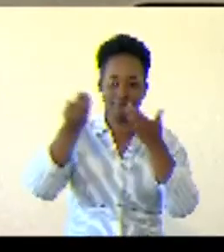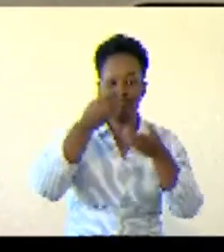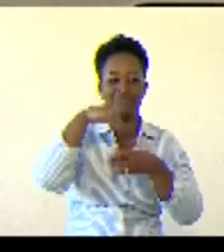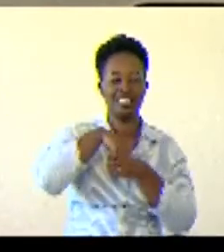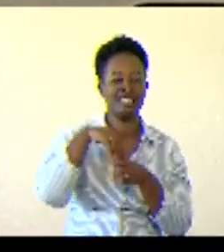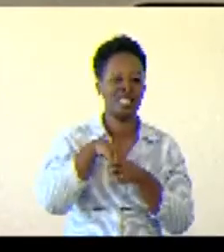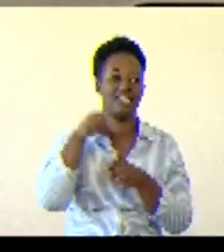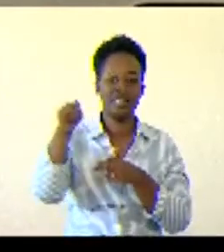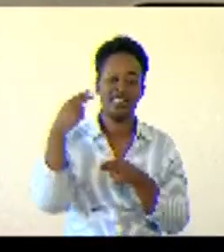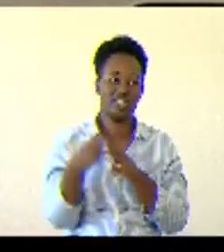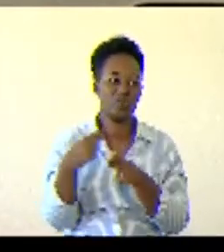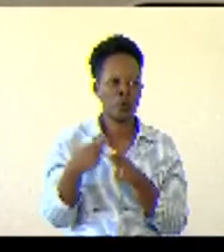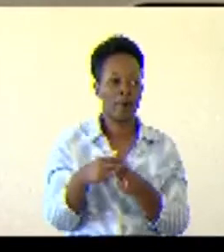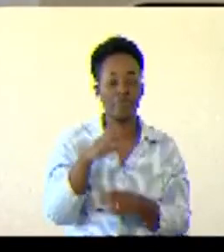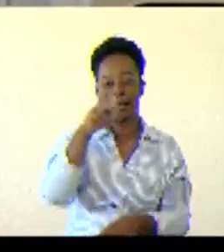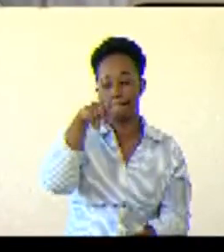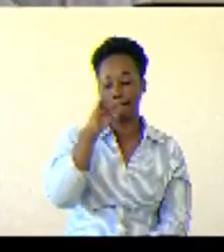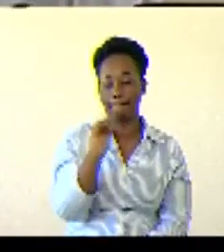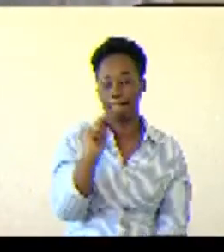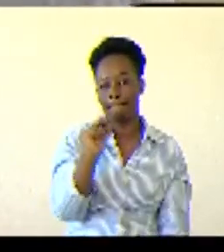one is called pinocytosis.